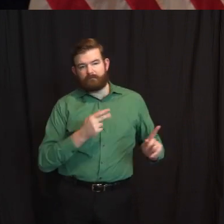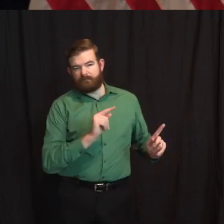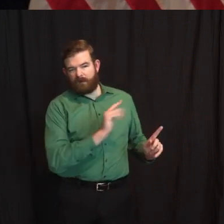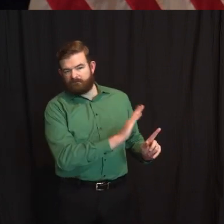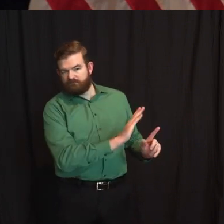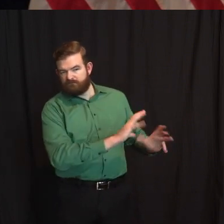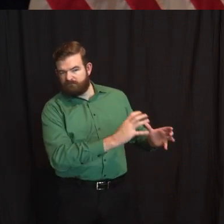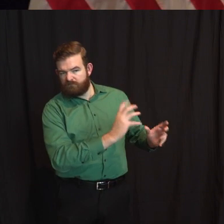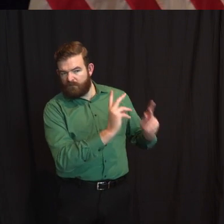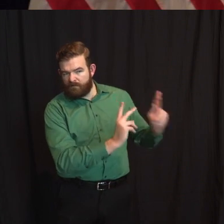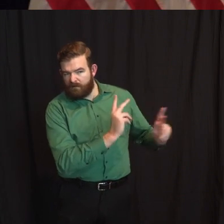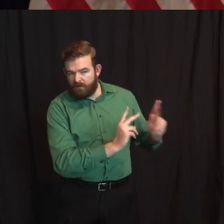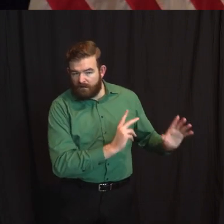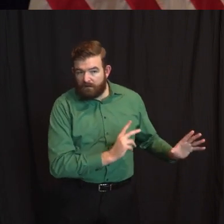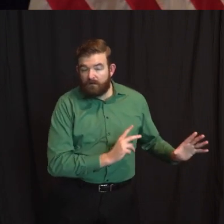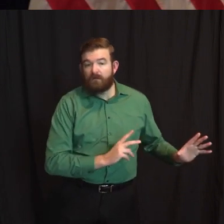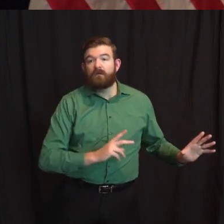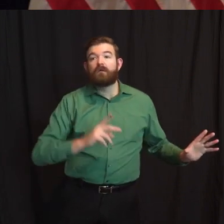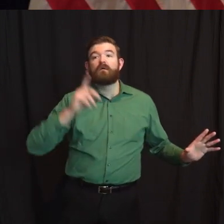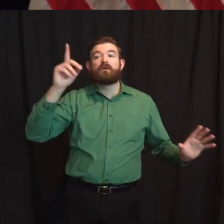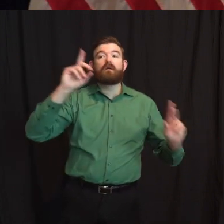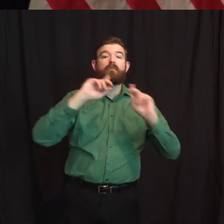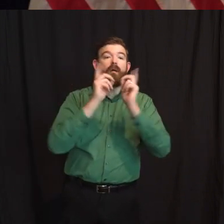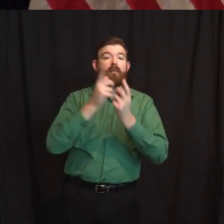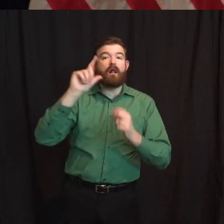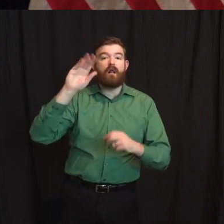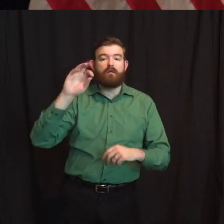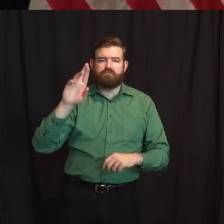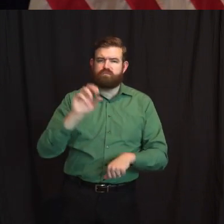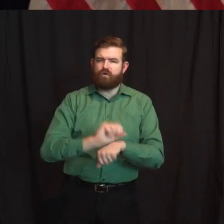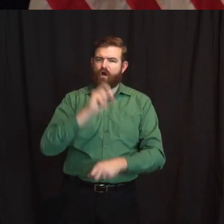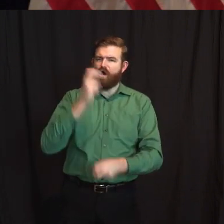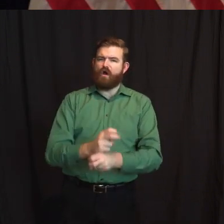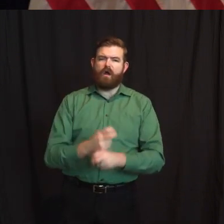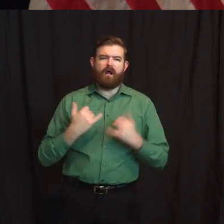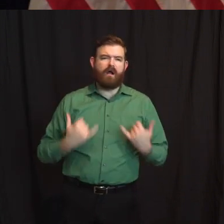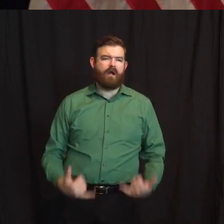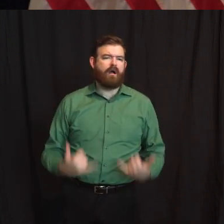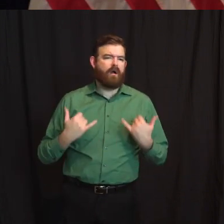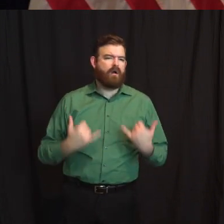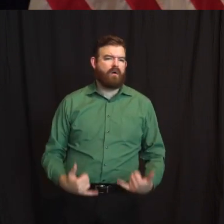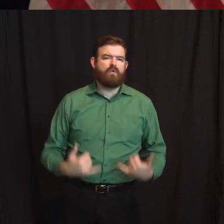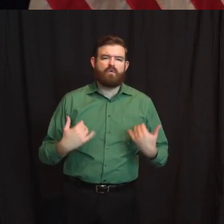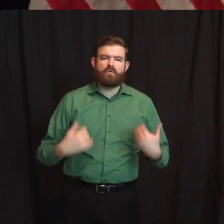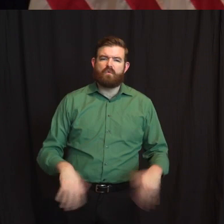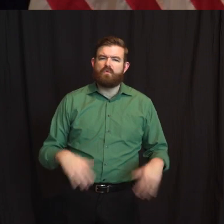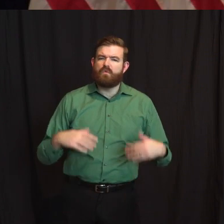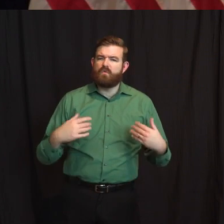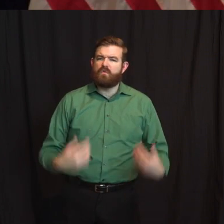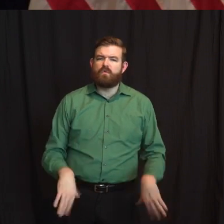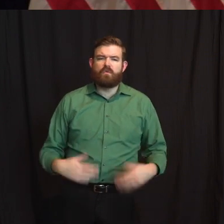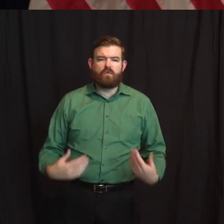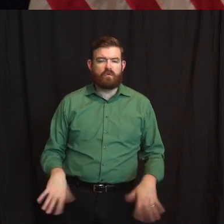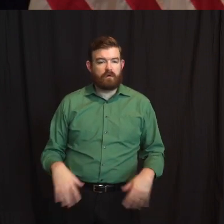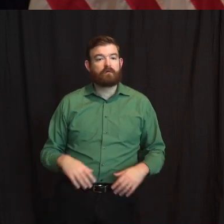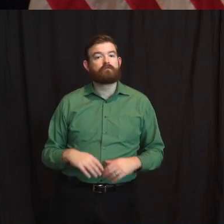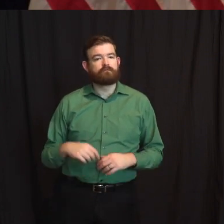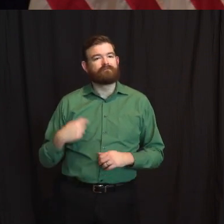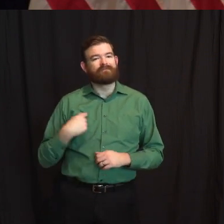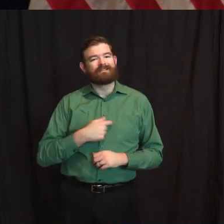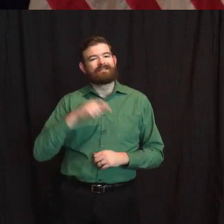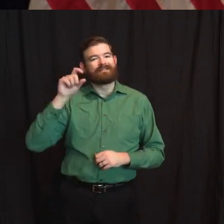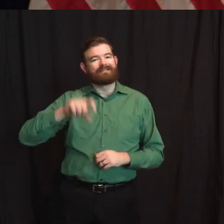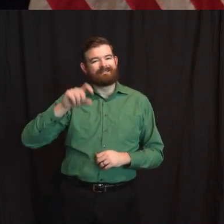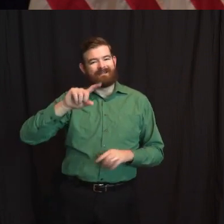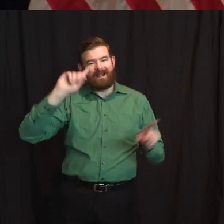working any harder. This is a moment when you could argue we need government unlike any other time ever before. So that's an important